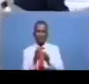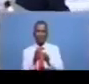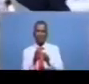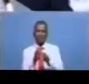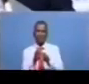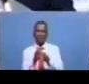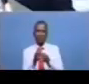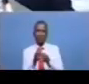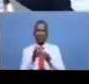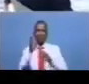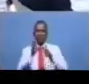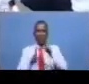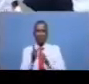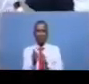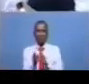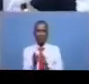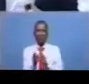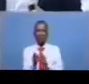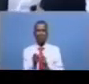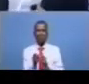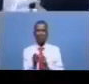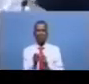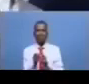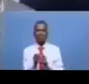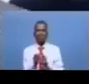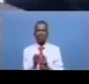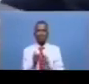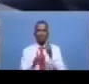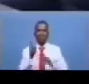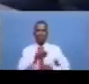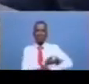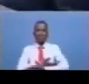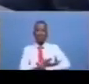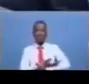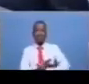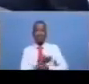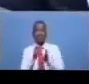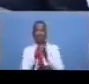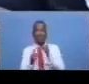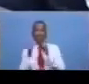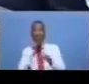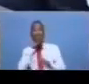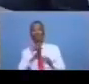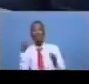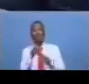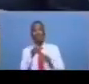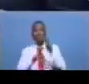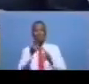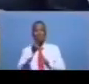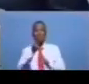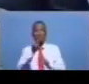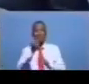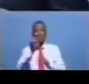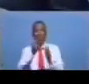yima ebinum kura sebe Tetuchi Carter sebe omunnu no be bia kwa sebe no mo kan nsem mfata we ni ye tie nuanom fo se